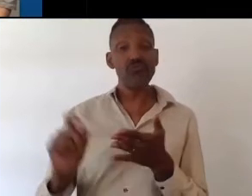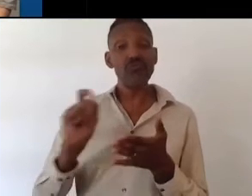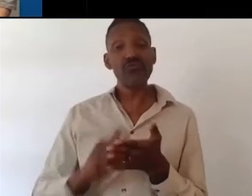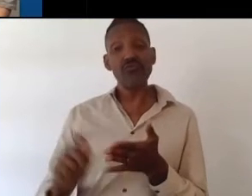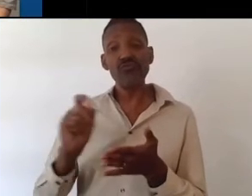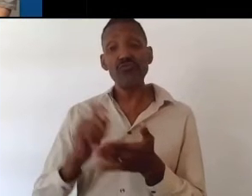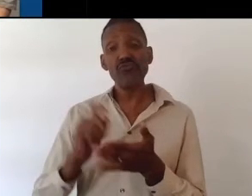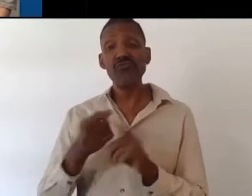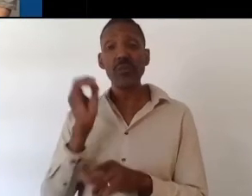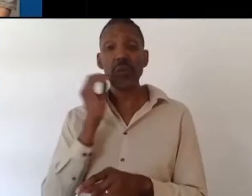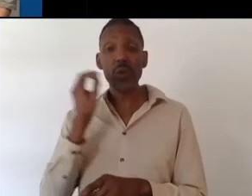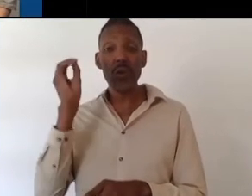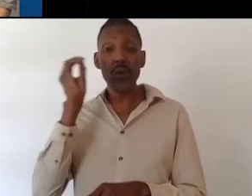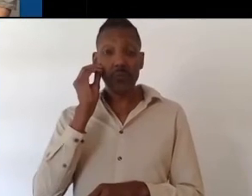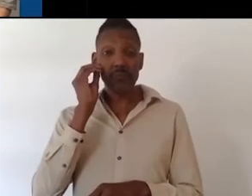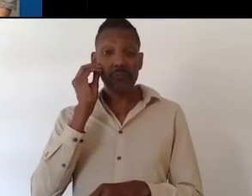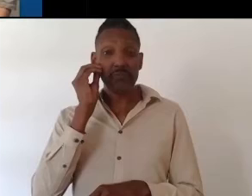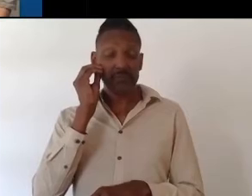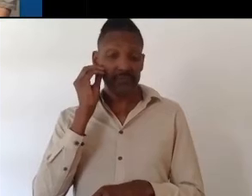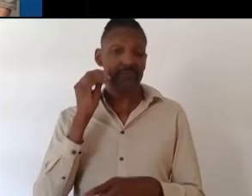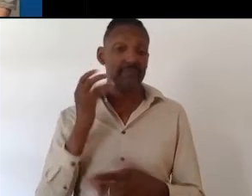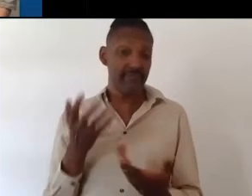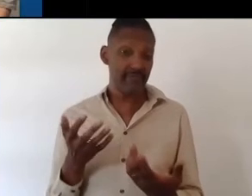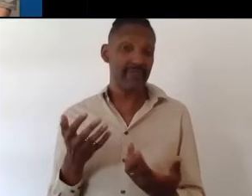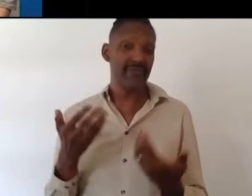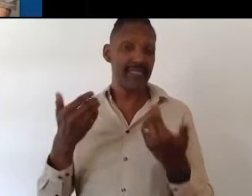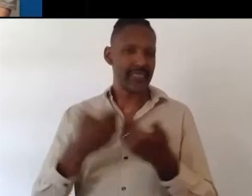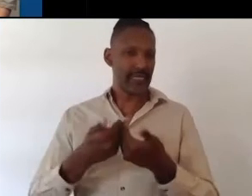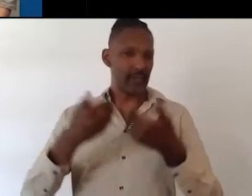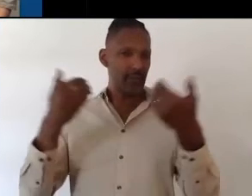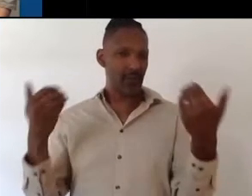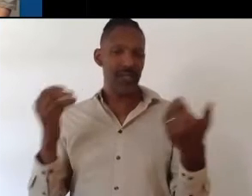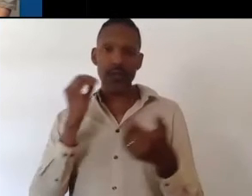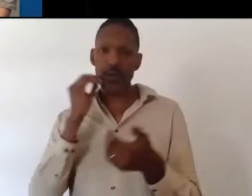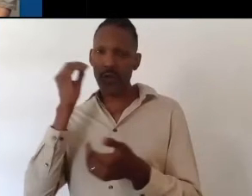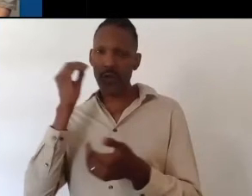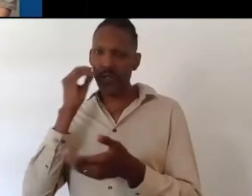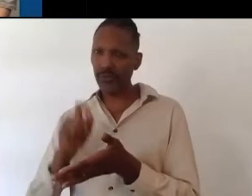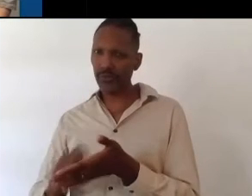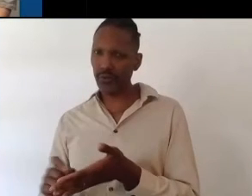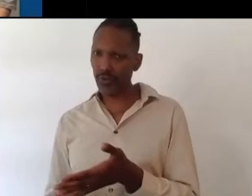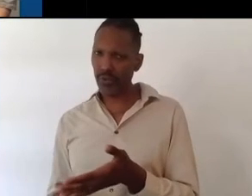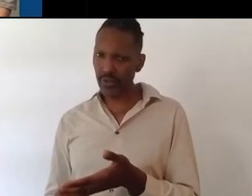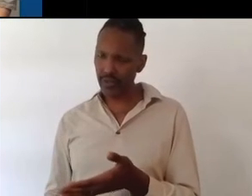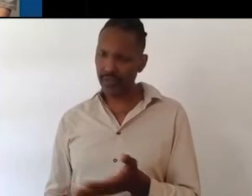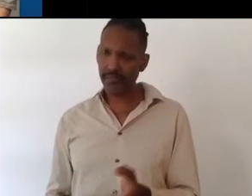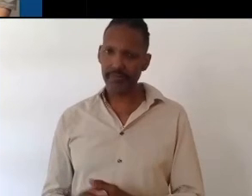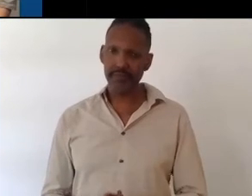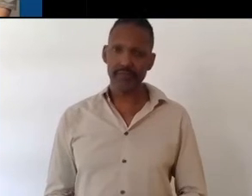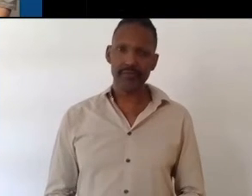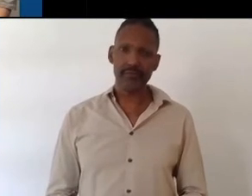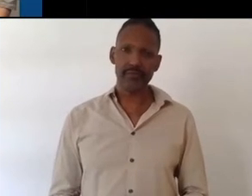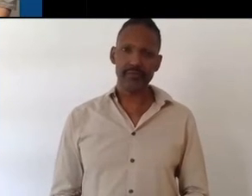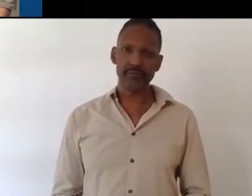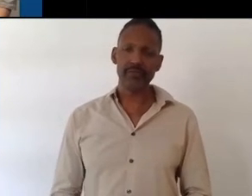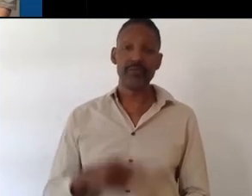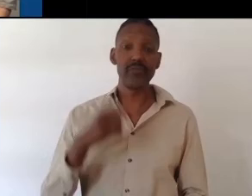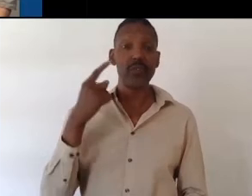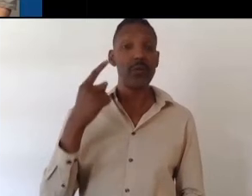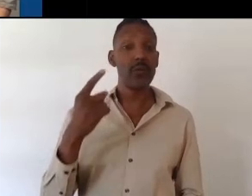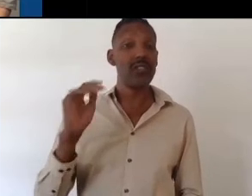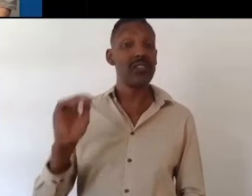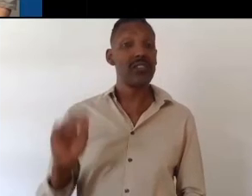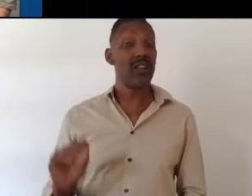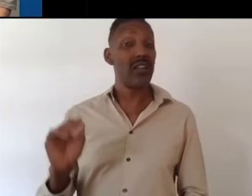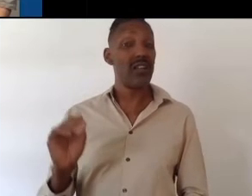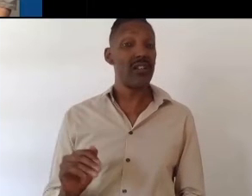write everything that they were going to test out with the sink or float the next day. And they wanted to write all